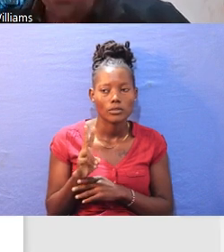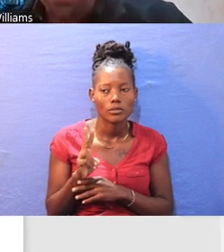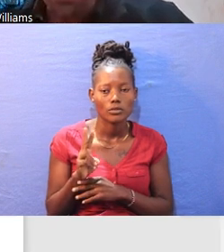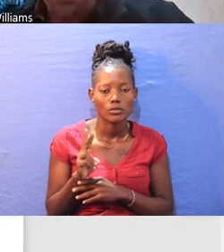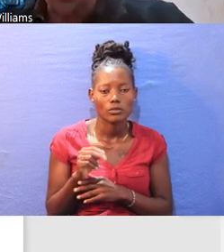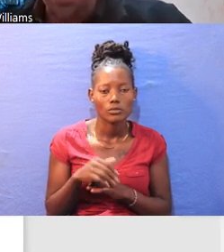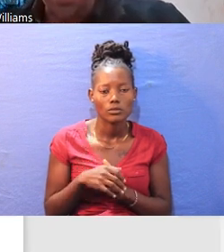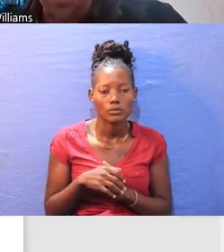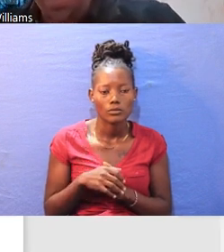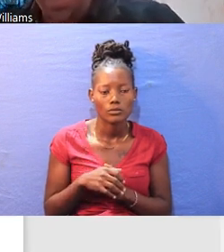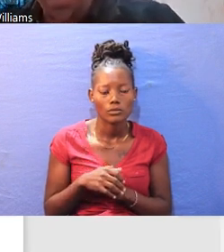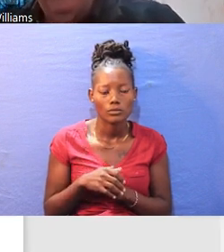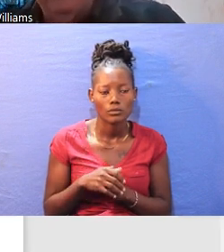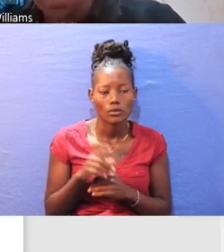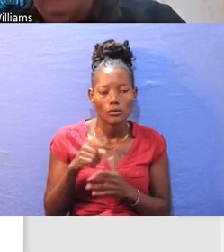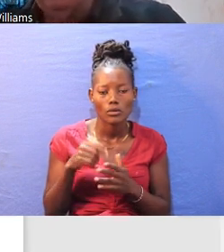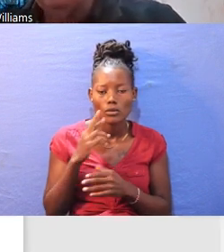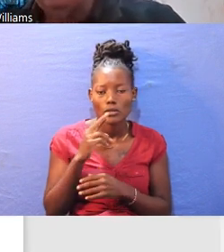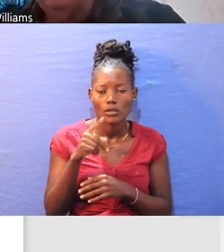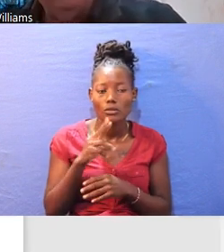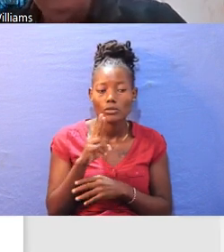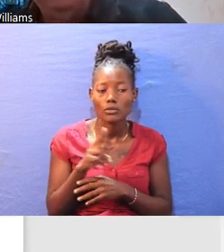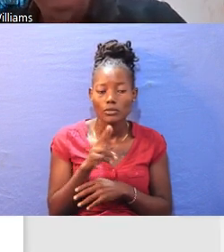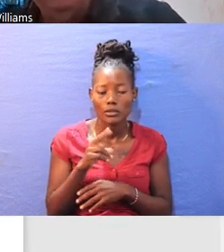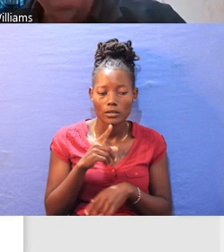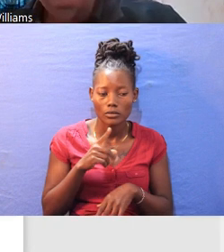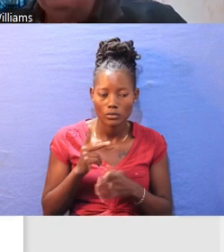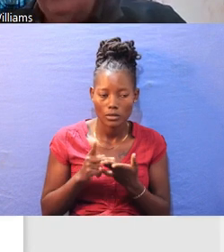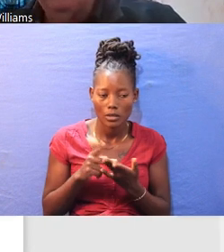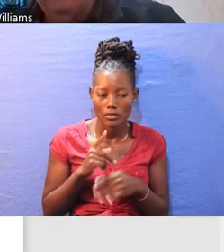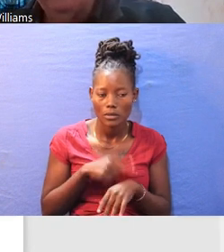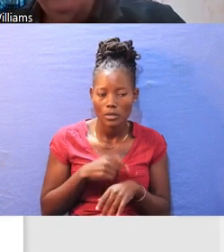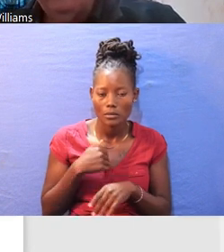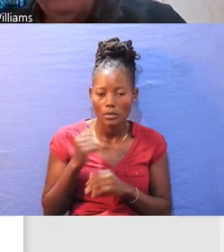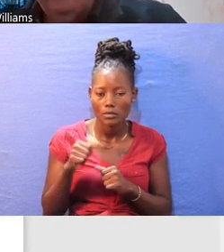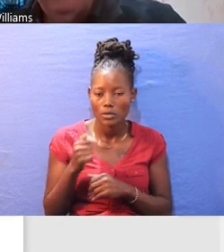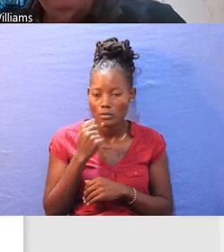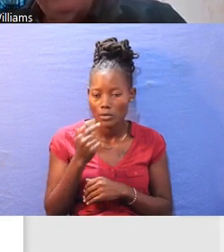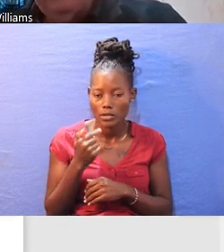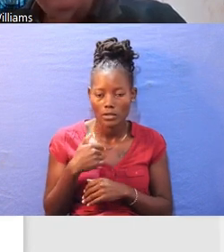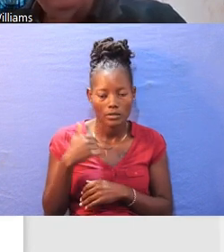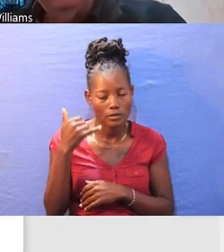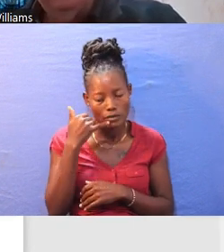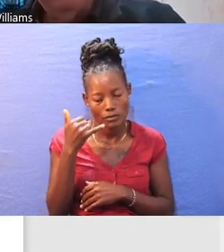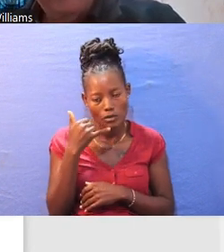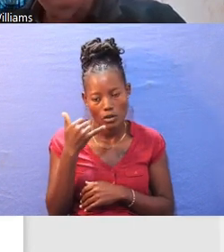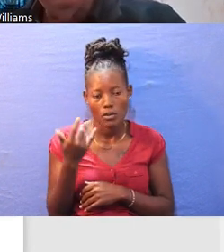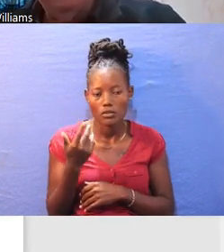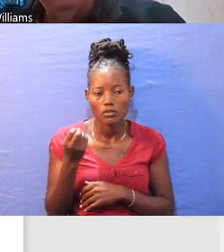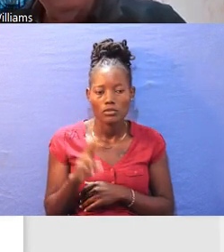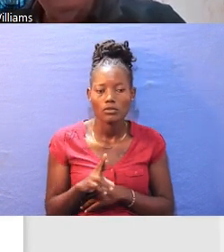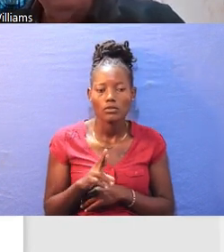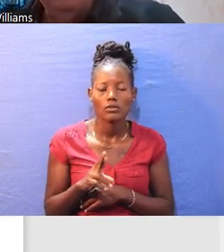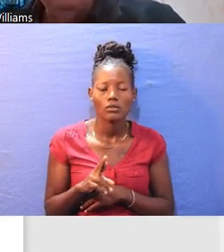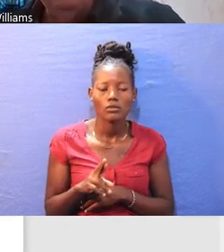segment between those two timing devices, whatever you're using to time with. And by the way, like I said, they do have apps on your